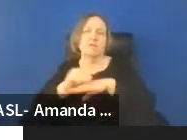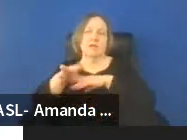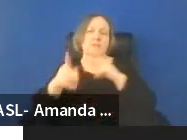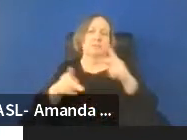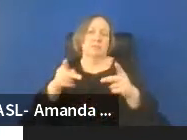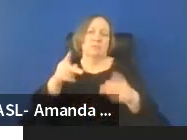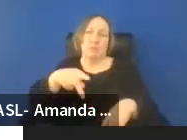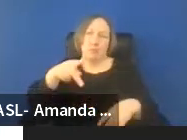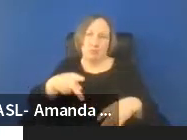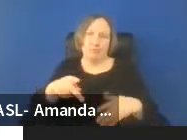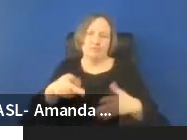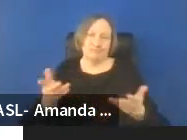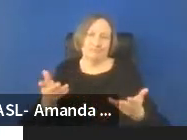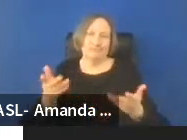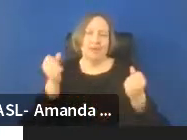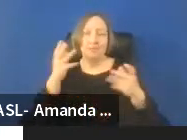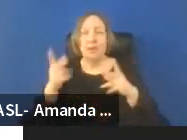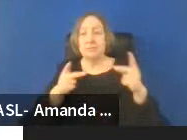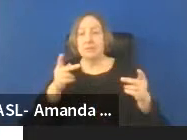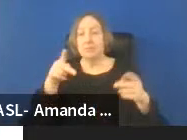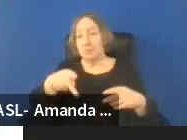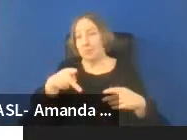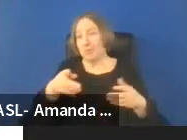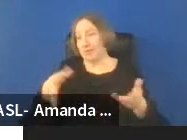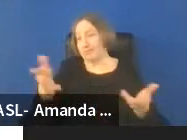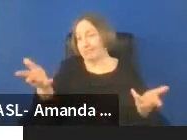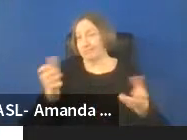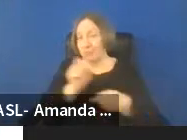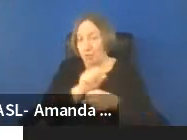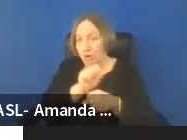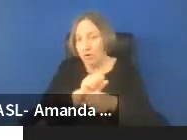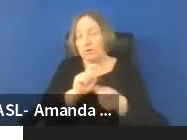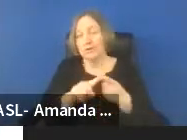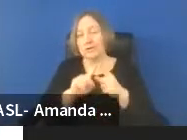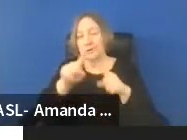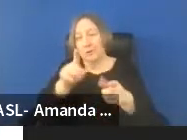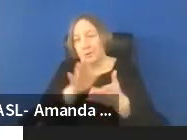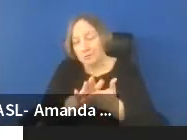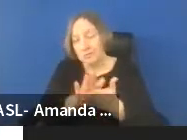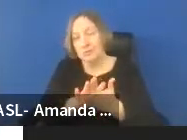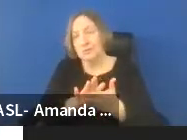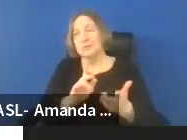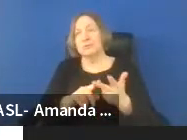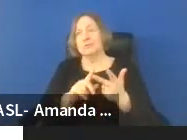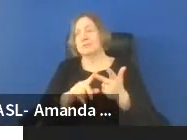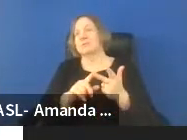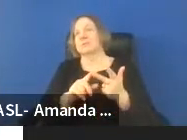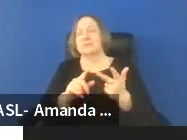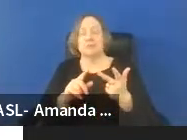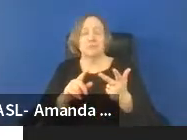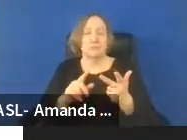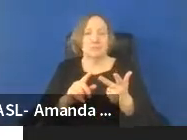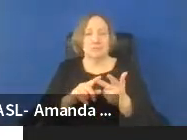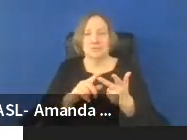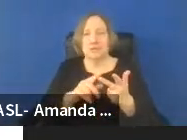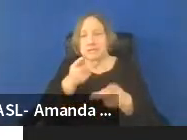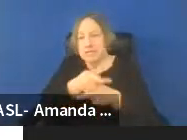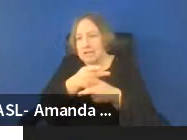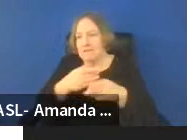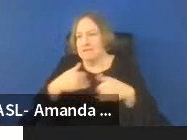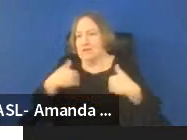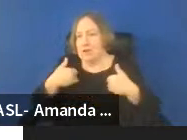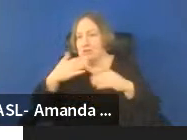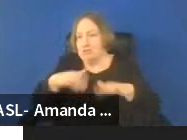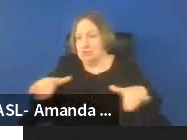Portlanders, since many Portlanders are working or going to school or taking care of young children or other